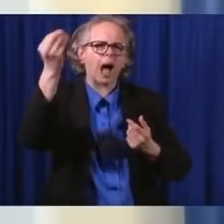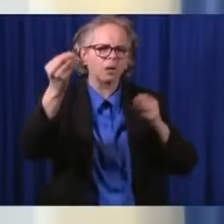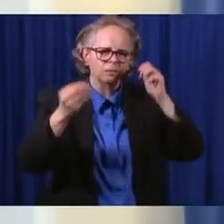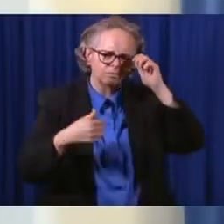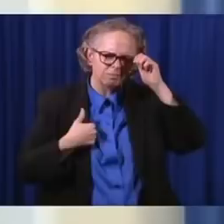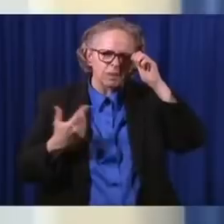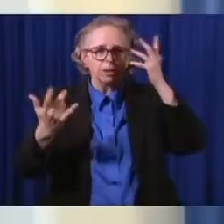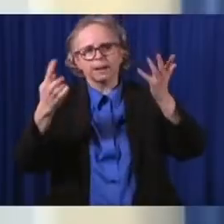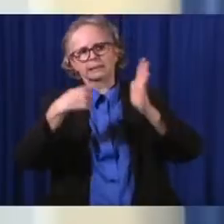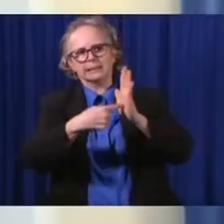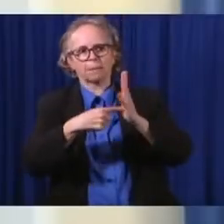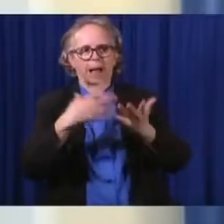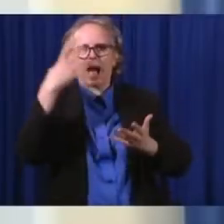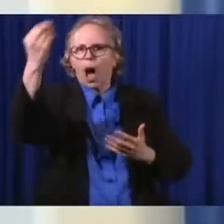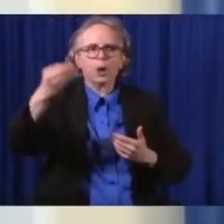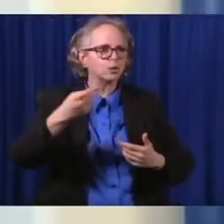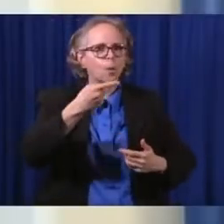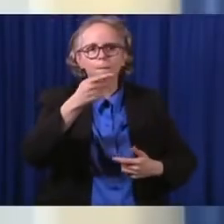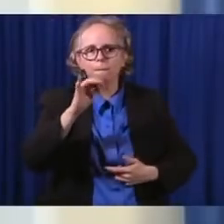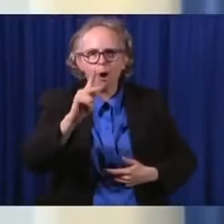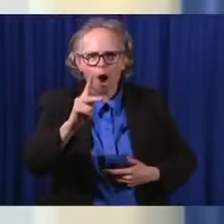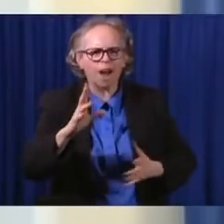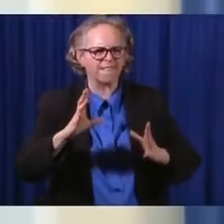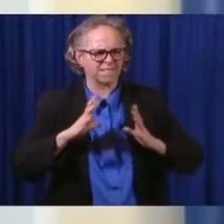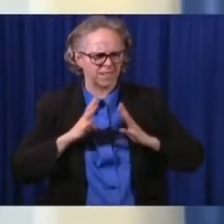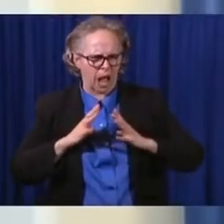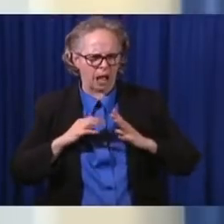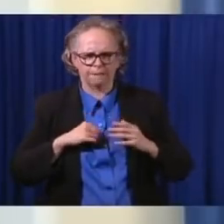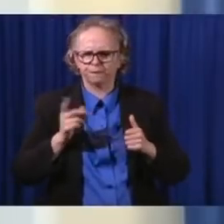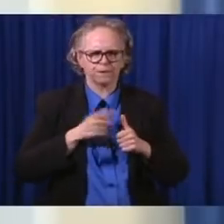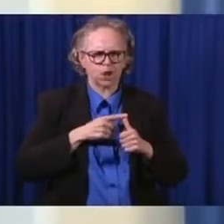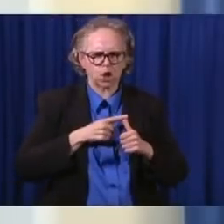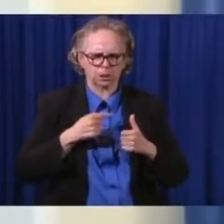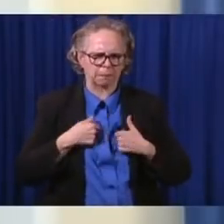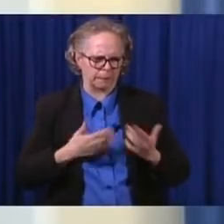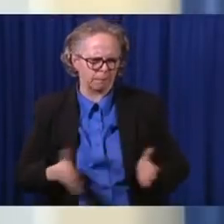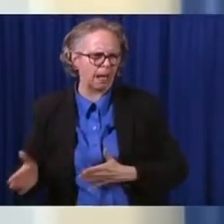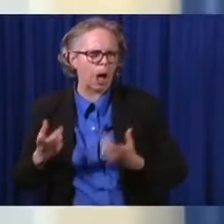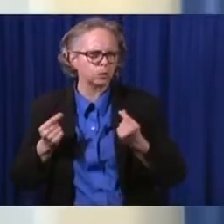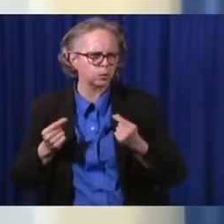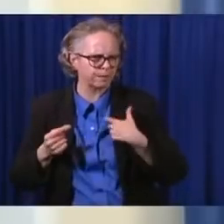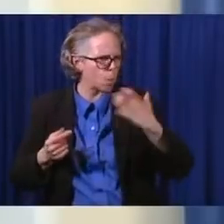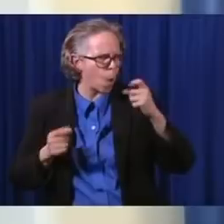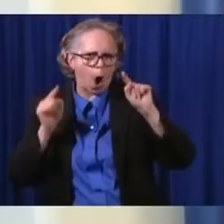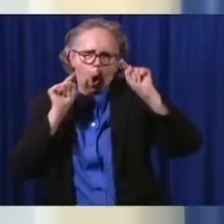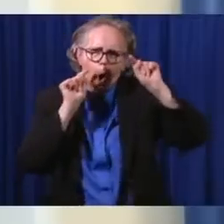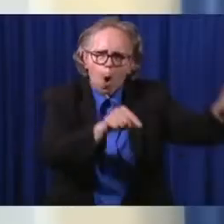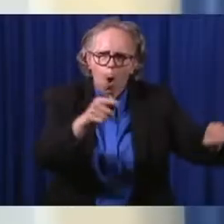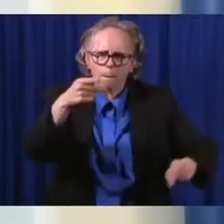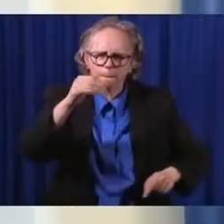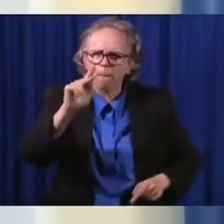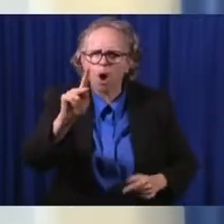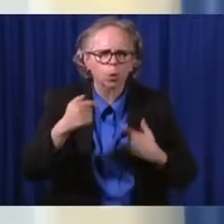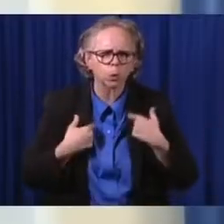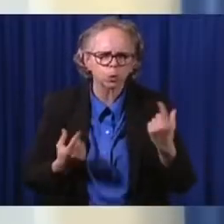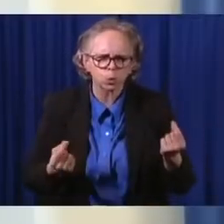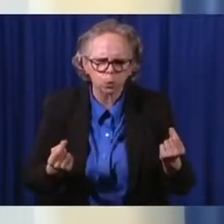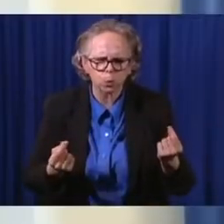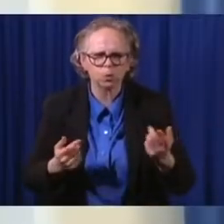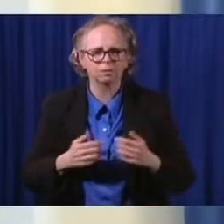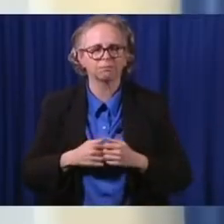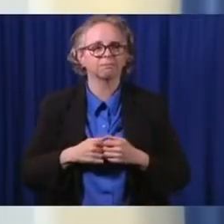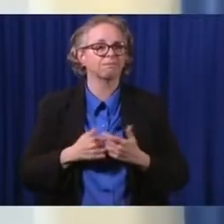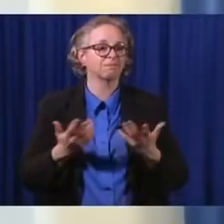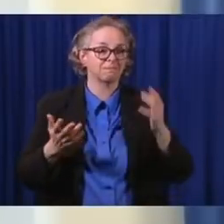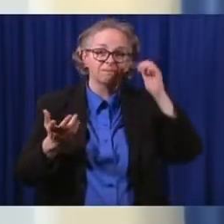going to DAWs. Make sure to always look ahead because you have to plan as you go about doing things. And there's lots of guidance on websites to help